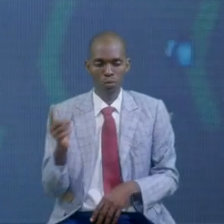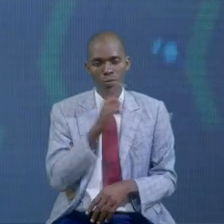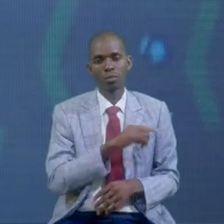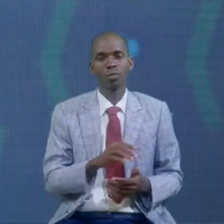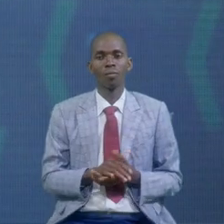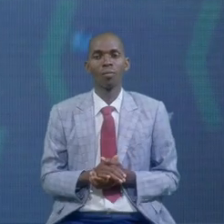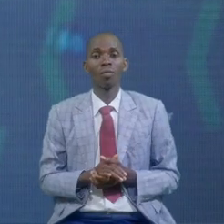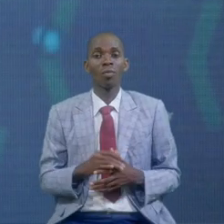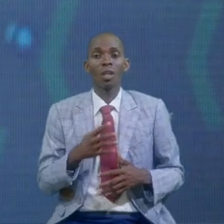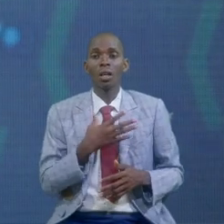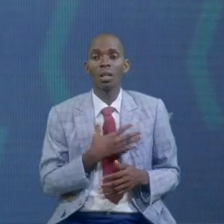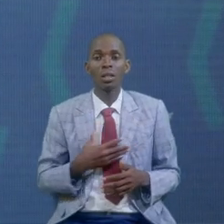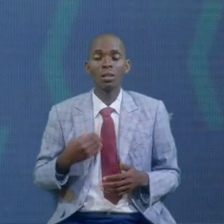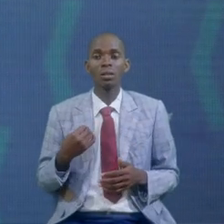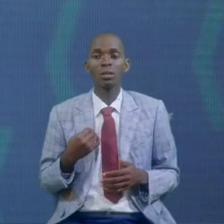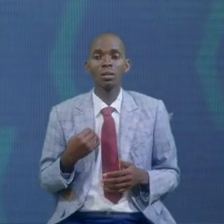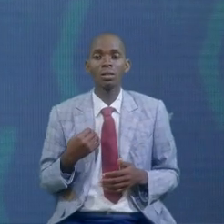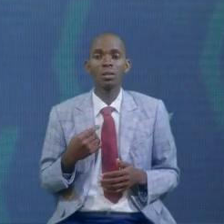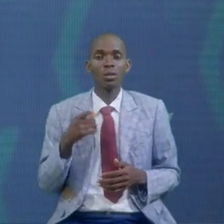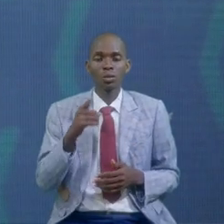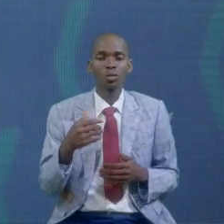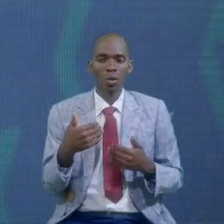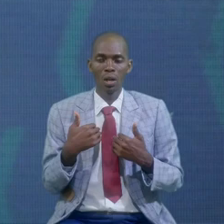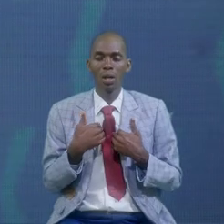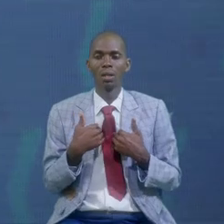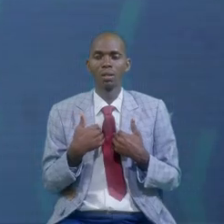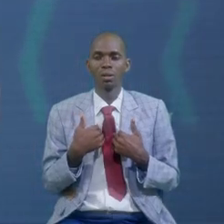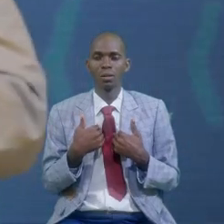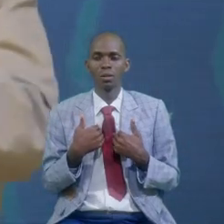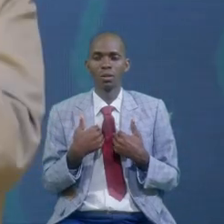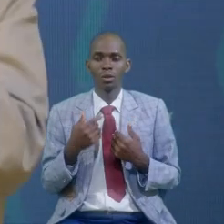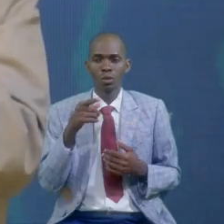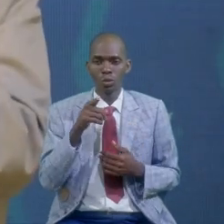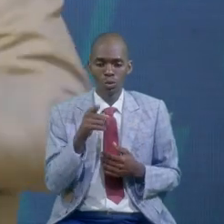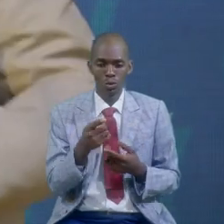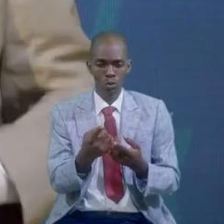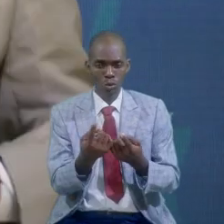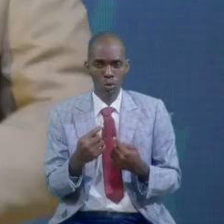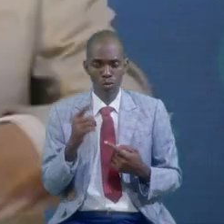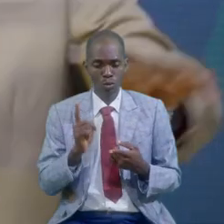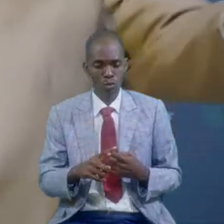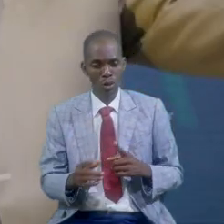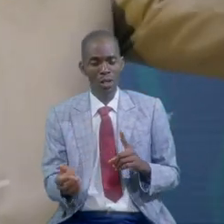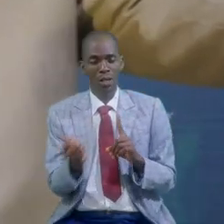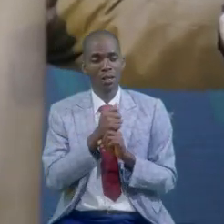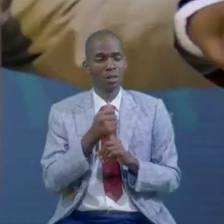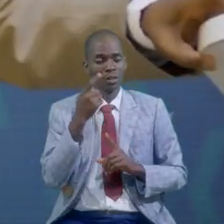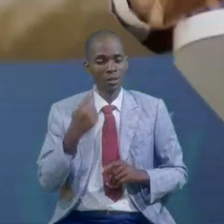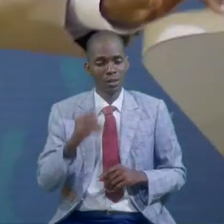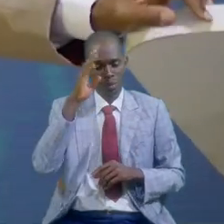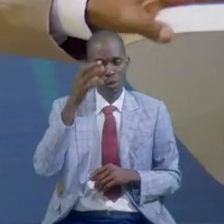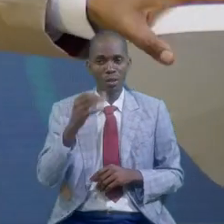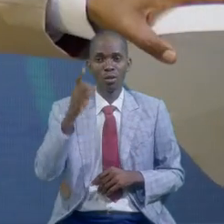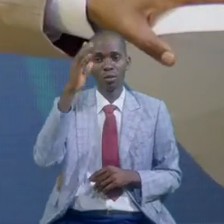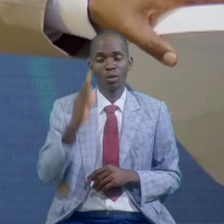the gumption, the mind, to come to arrest man of God? If I be the man